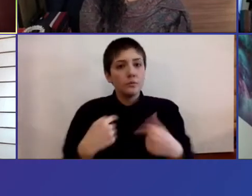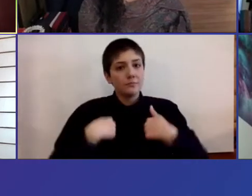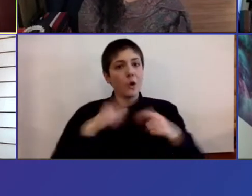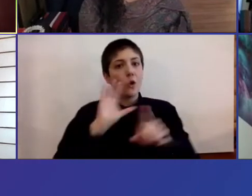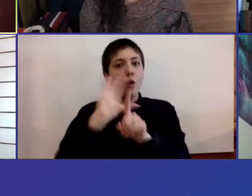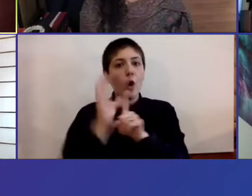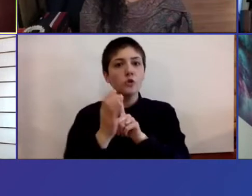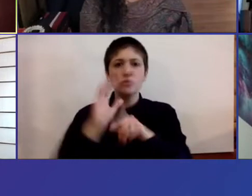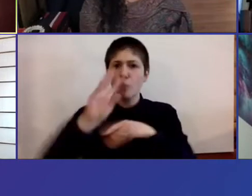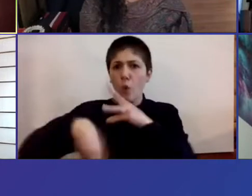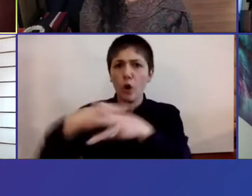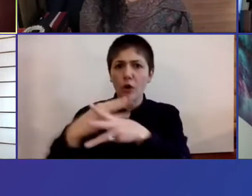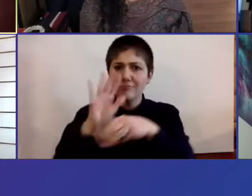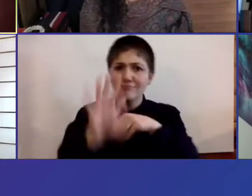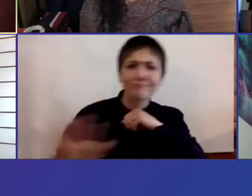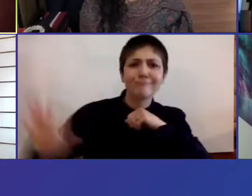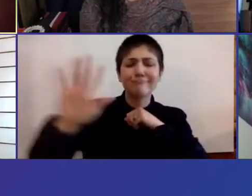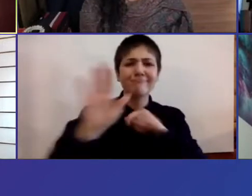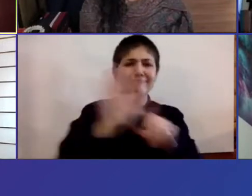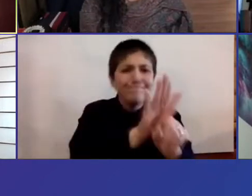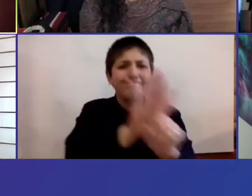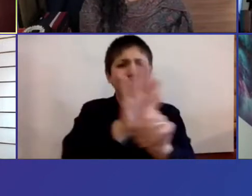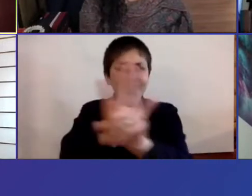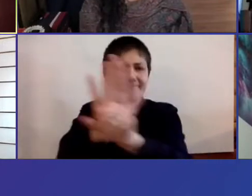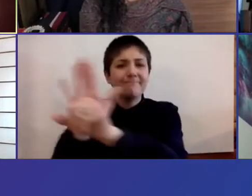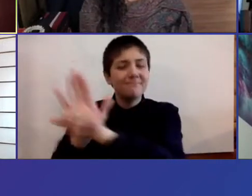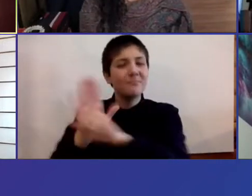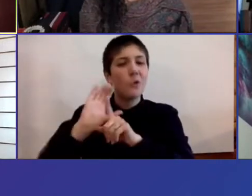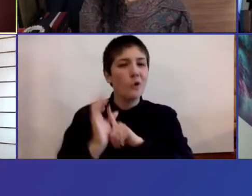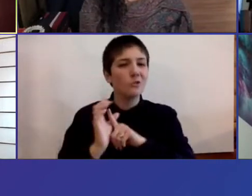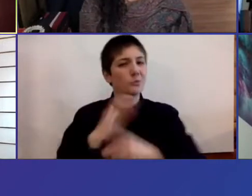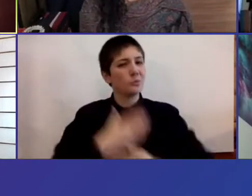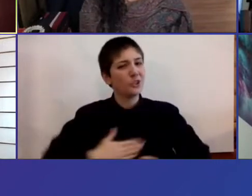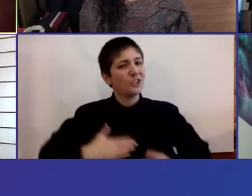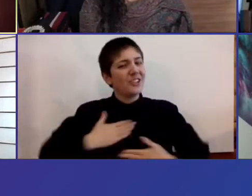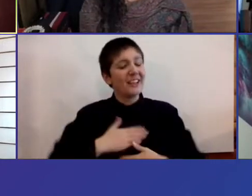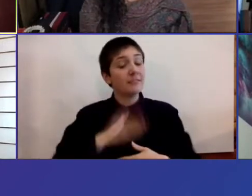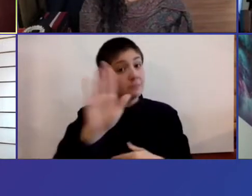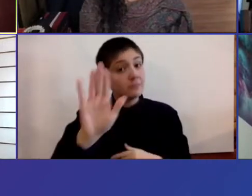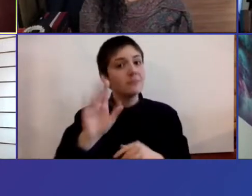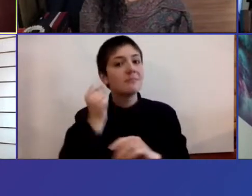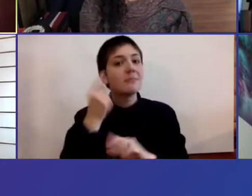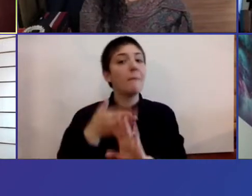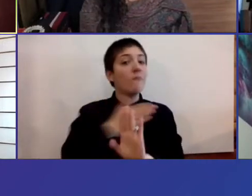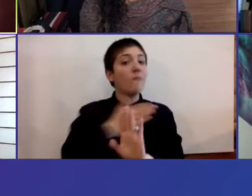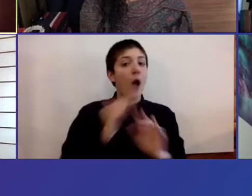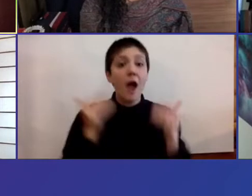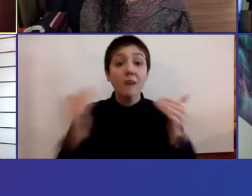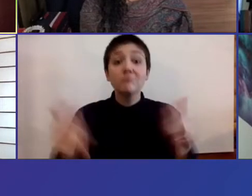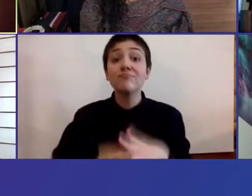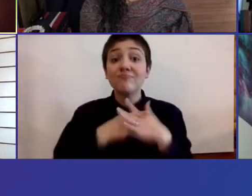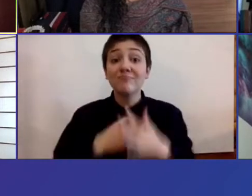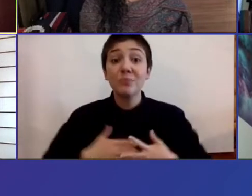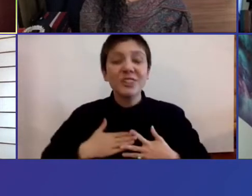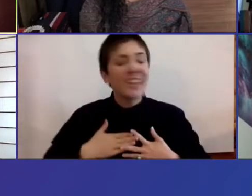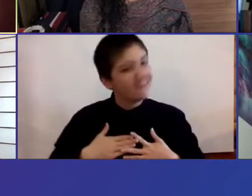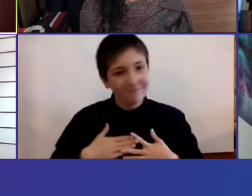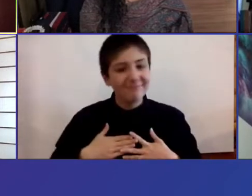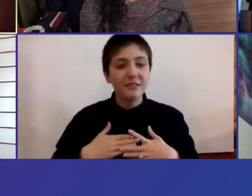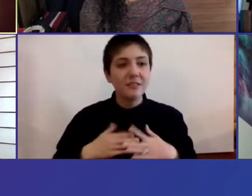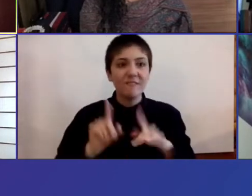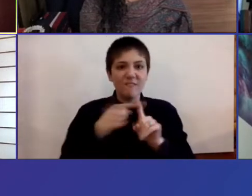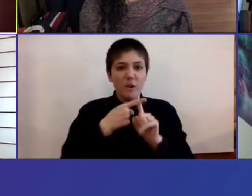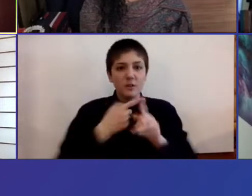the world. And I think before you can start to do that, you have to be able to appreciate your